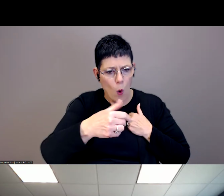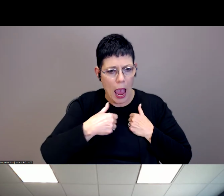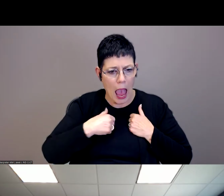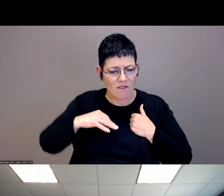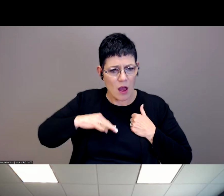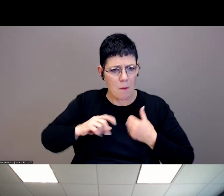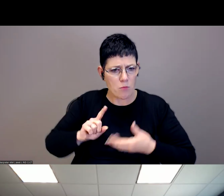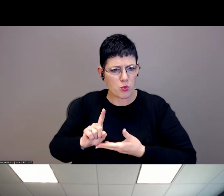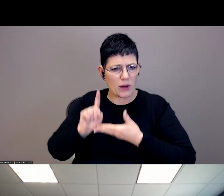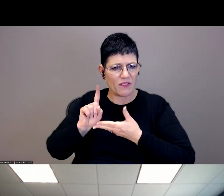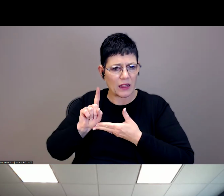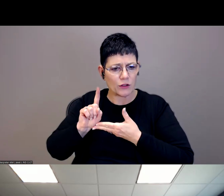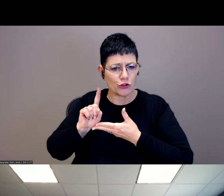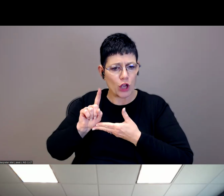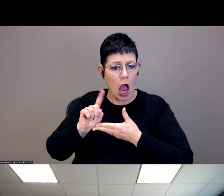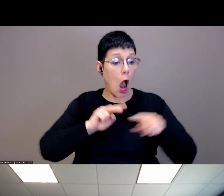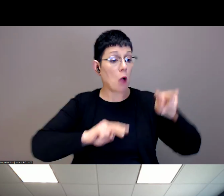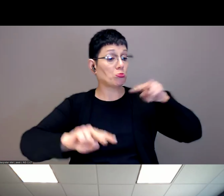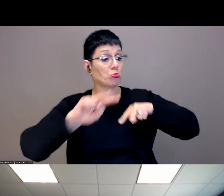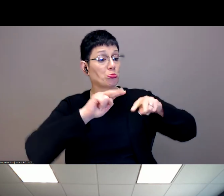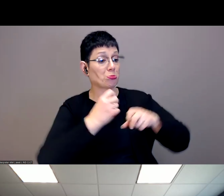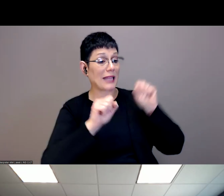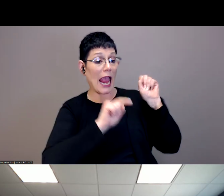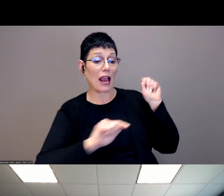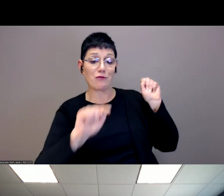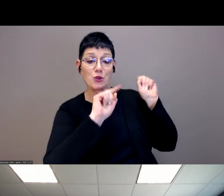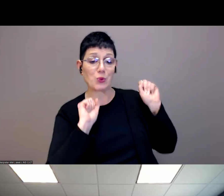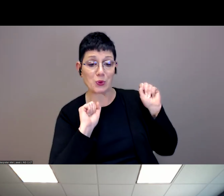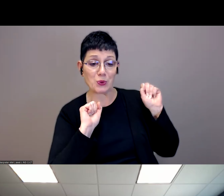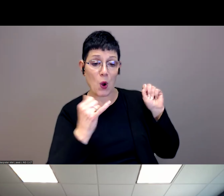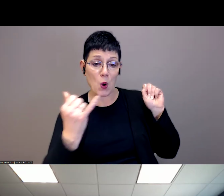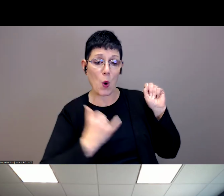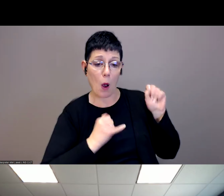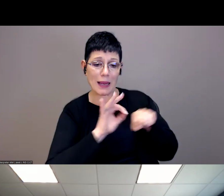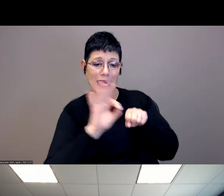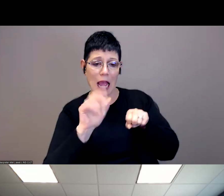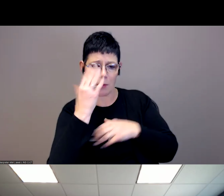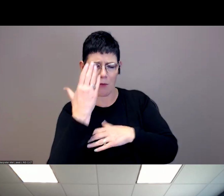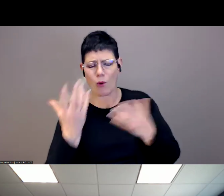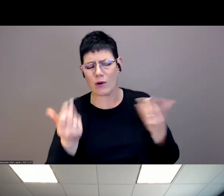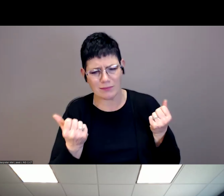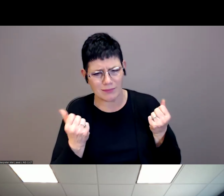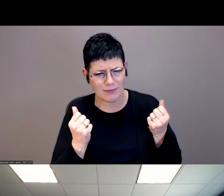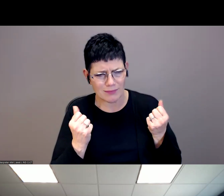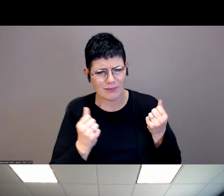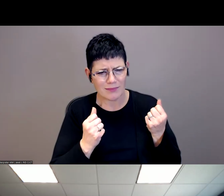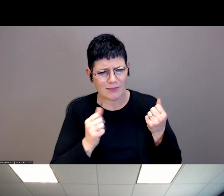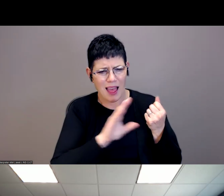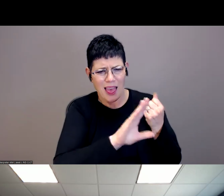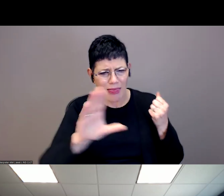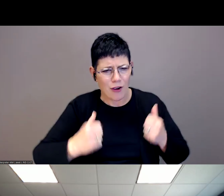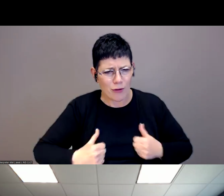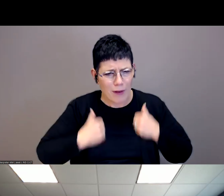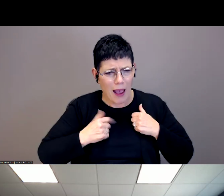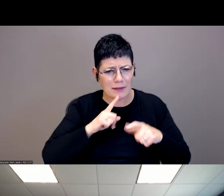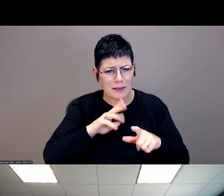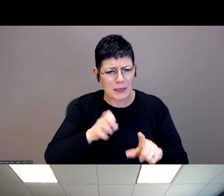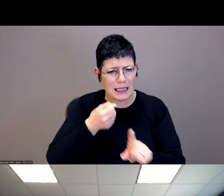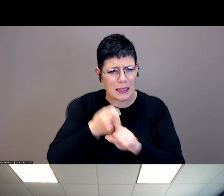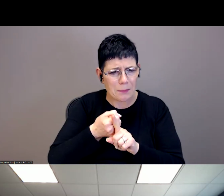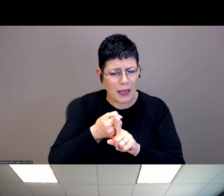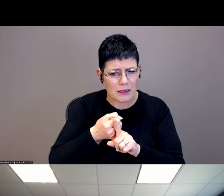parachute in and say, how can I help you? I'll be back at 9 o'clock tomorrow. And so just to understand the weight and the